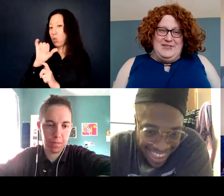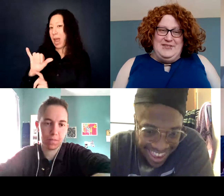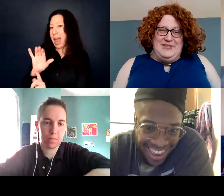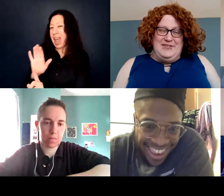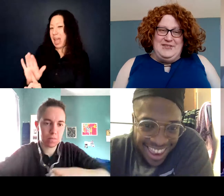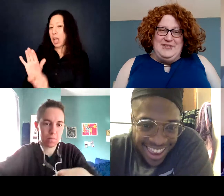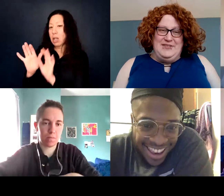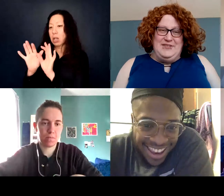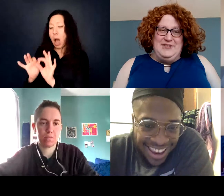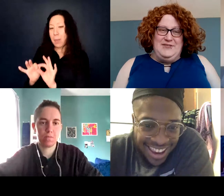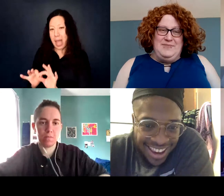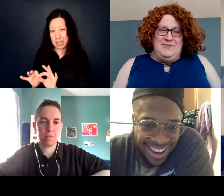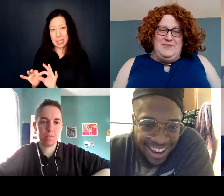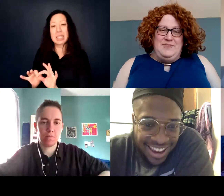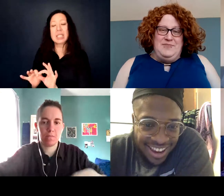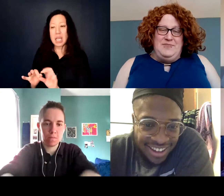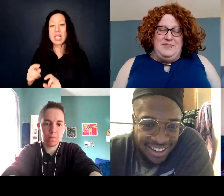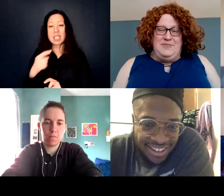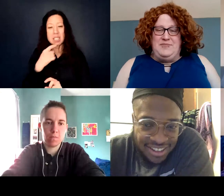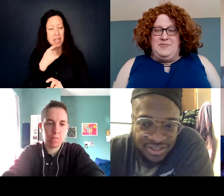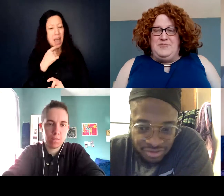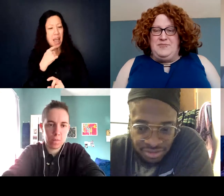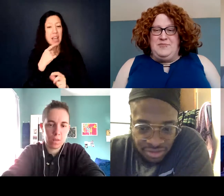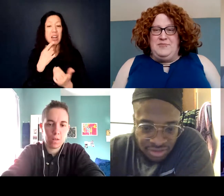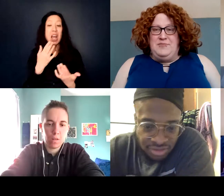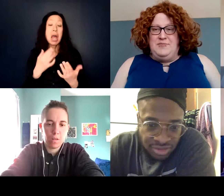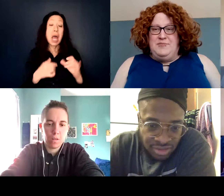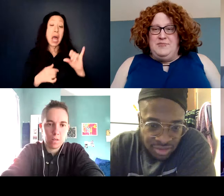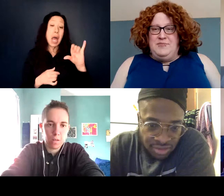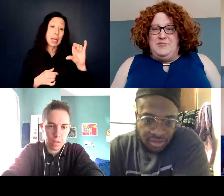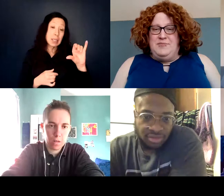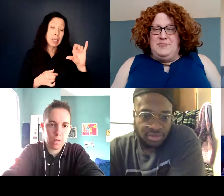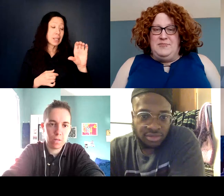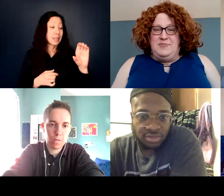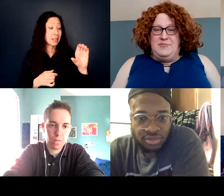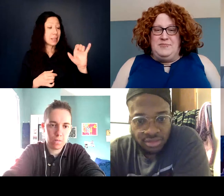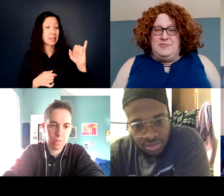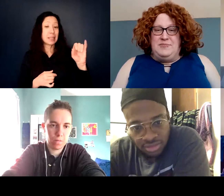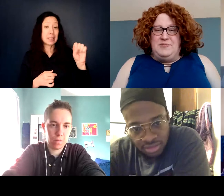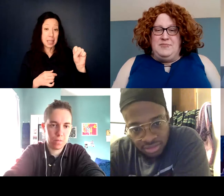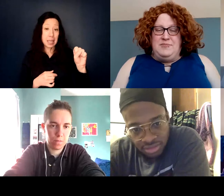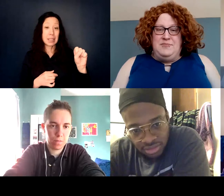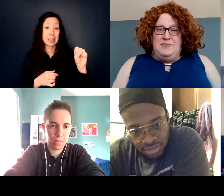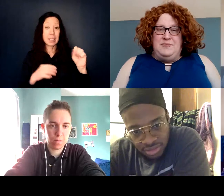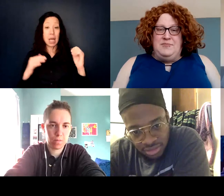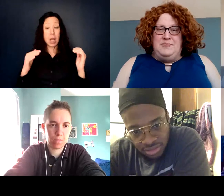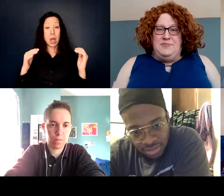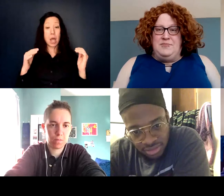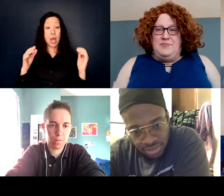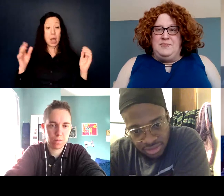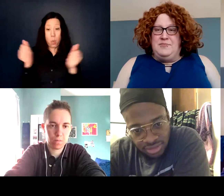somebody as a cis counterpart to do like some mirroring and holding cis people accountable is really